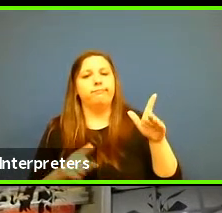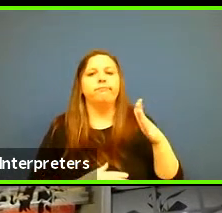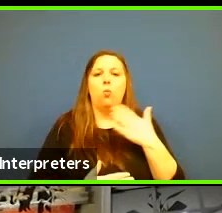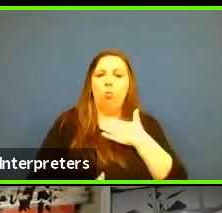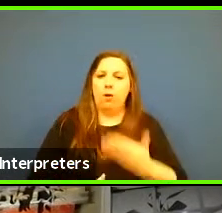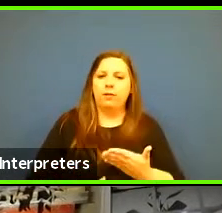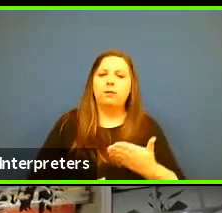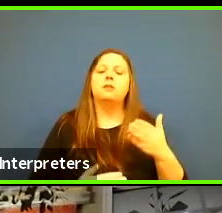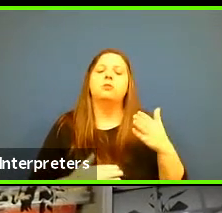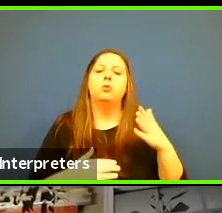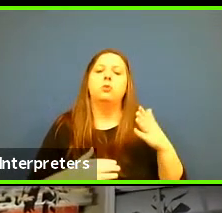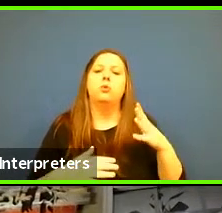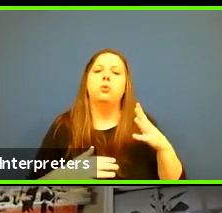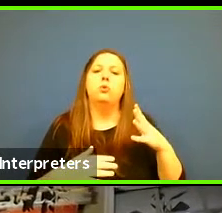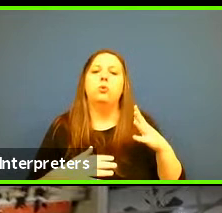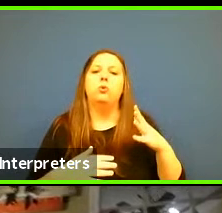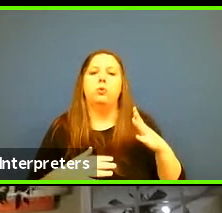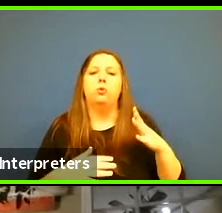went into